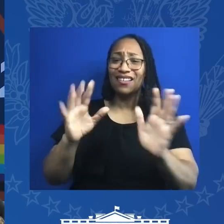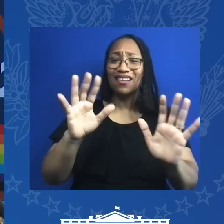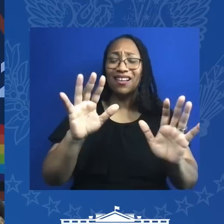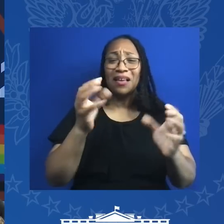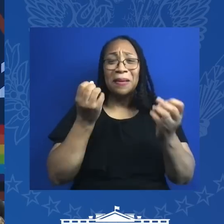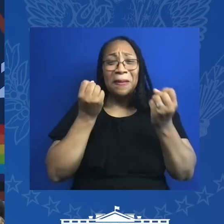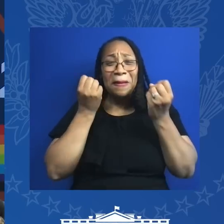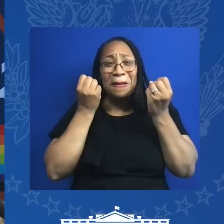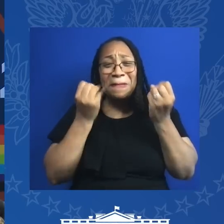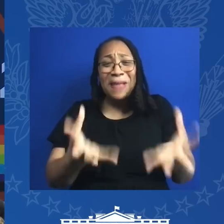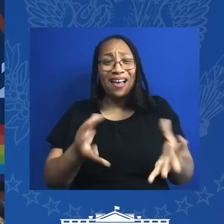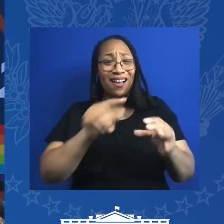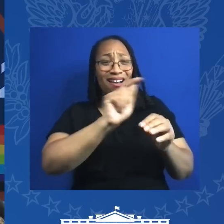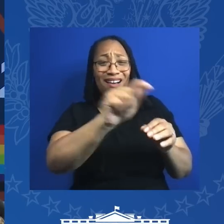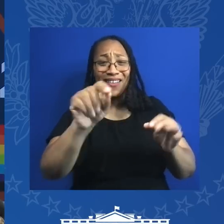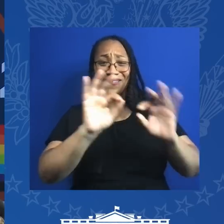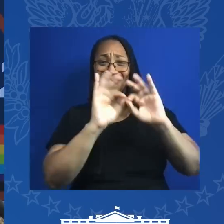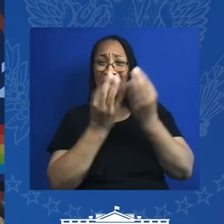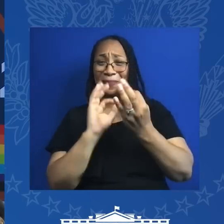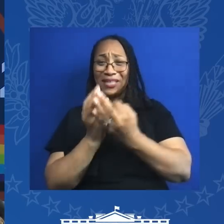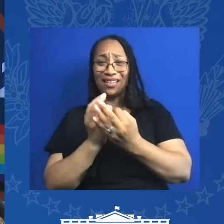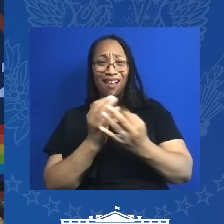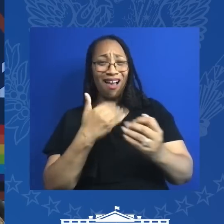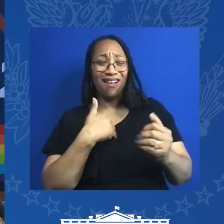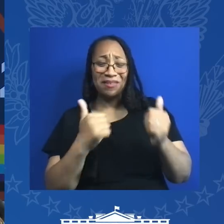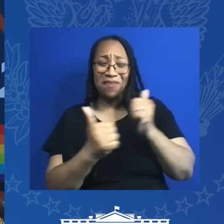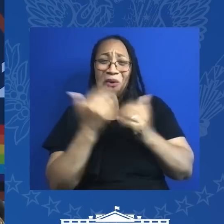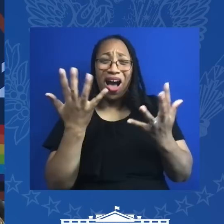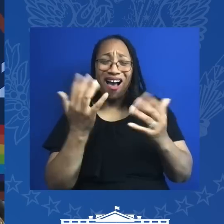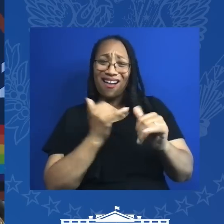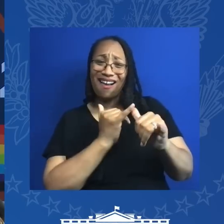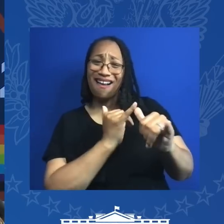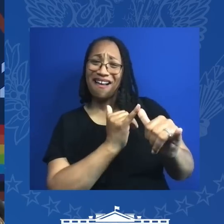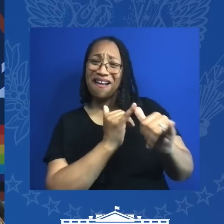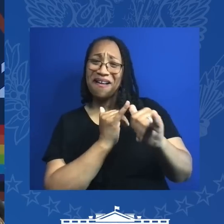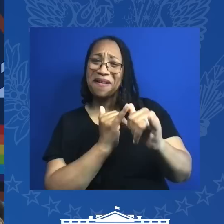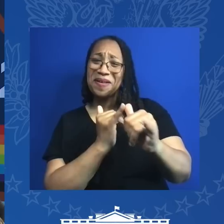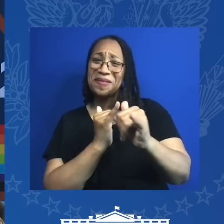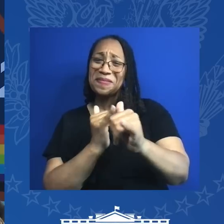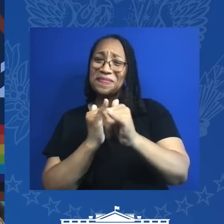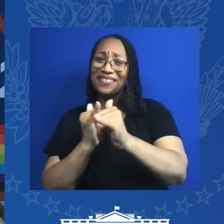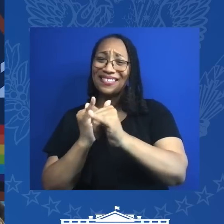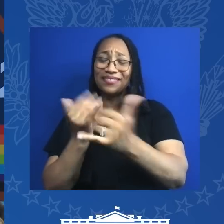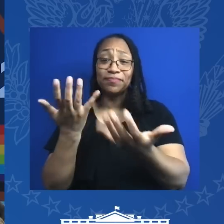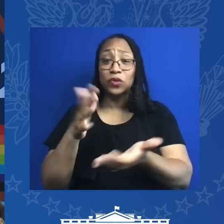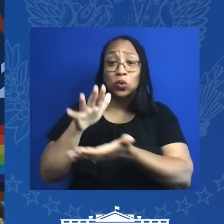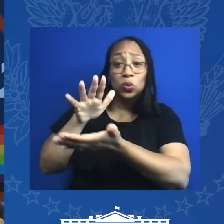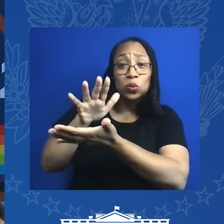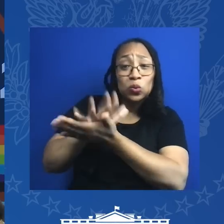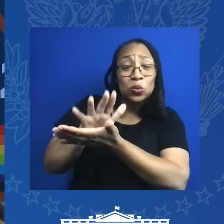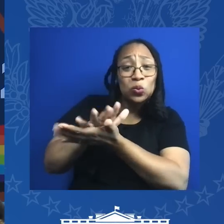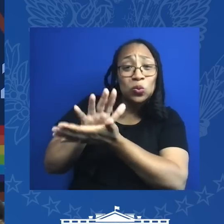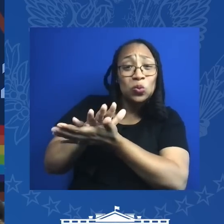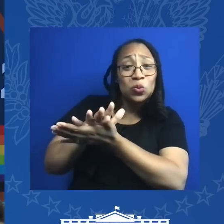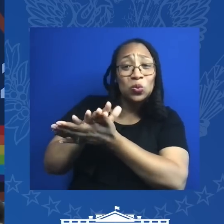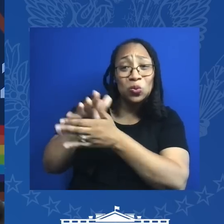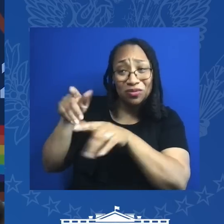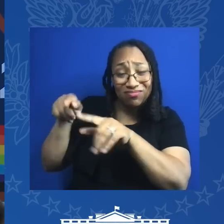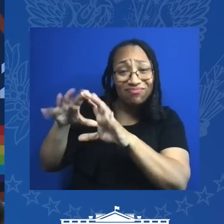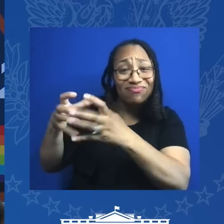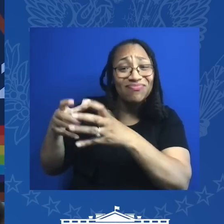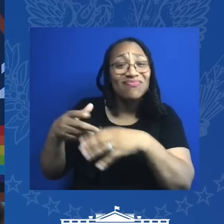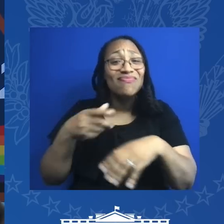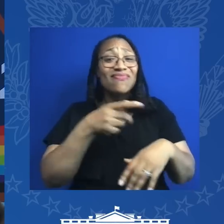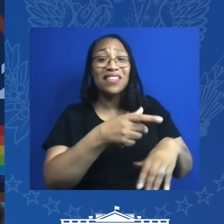Every week, we try to balance the kids' school, basketball practice, and play dates, cheering them on their sport